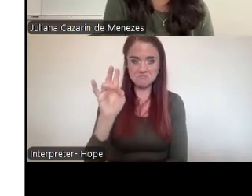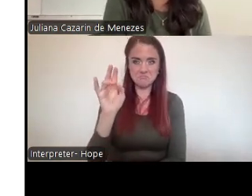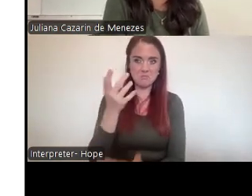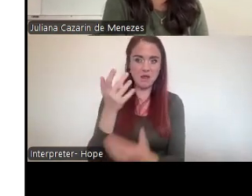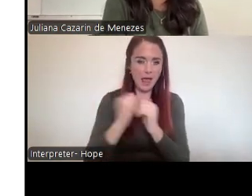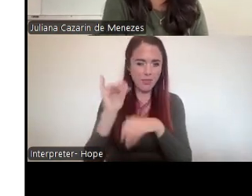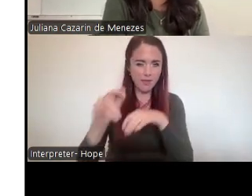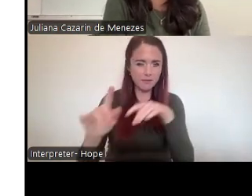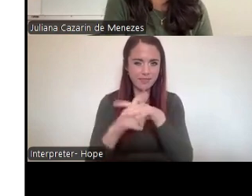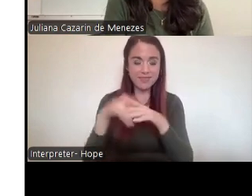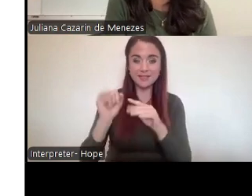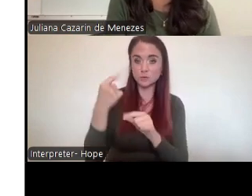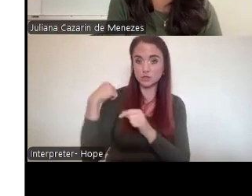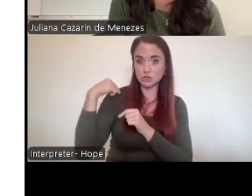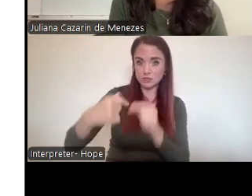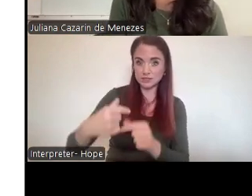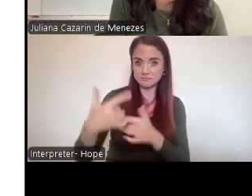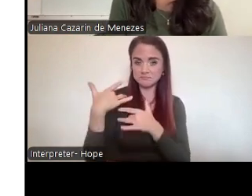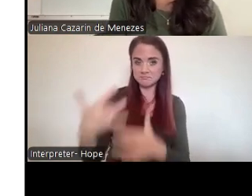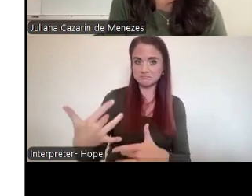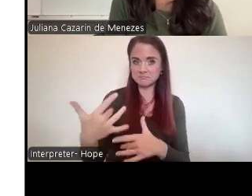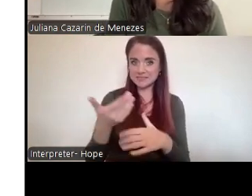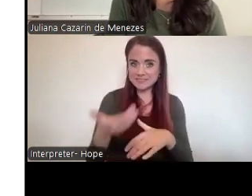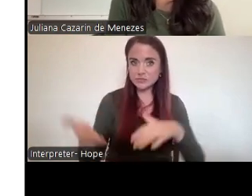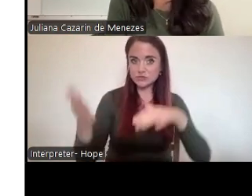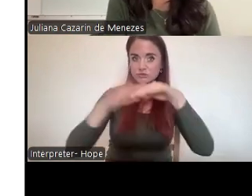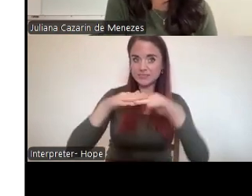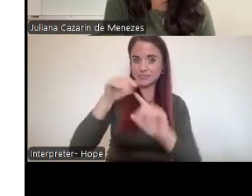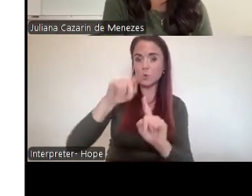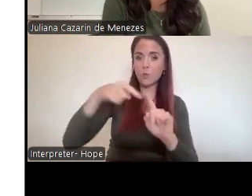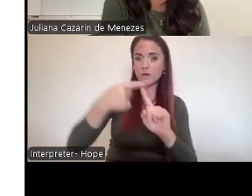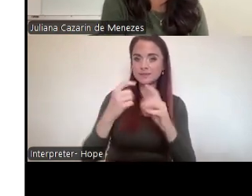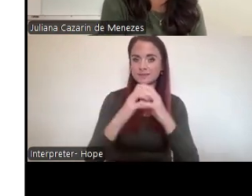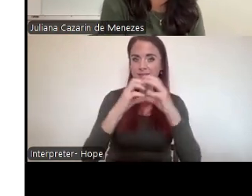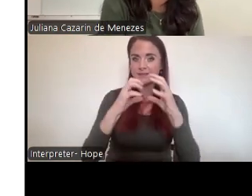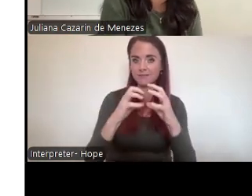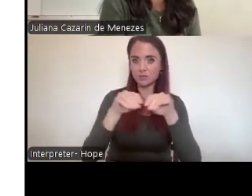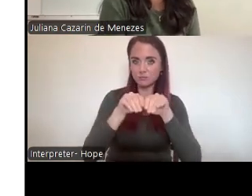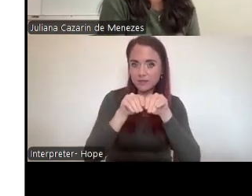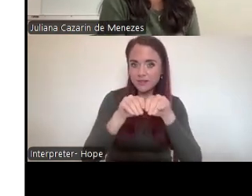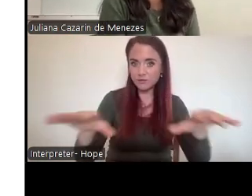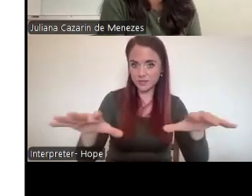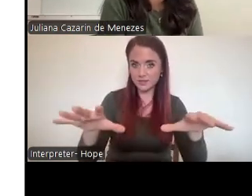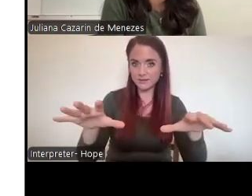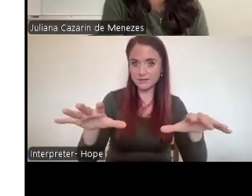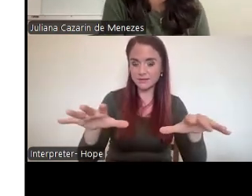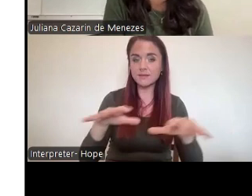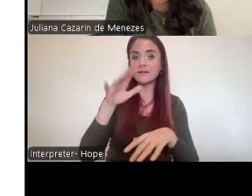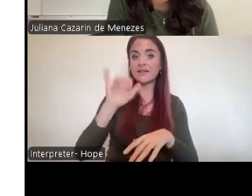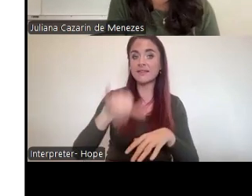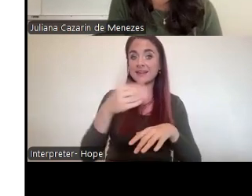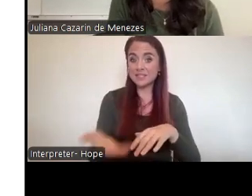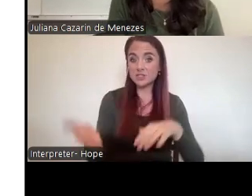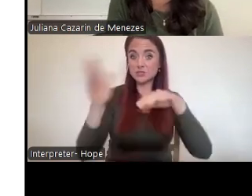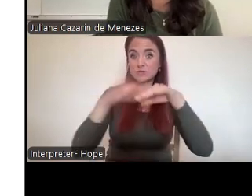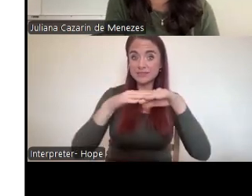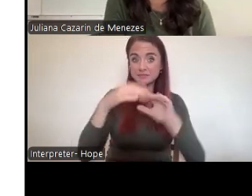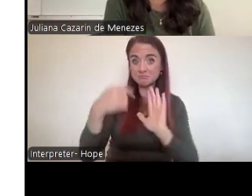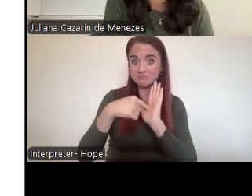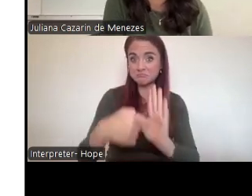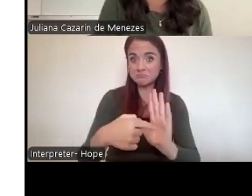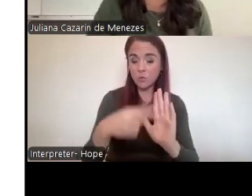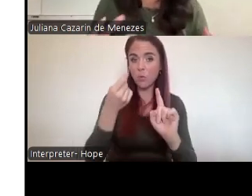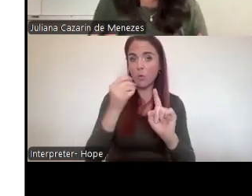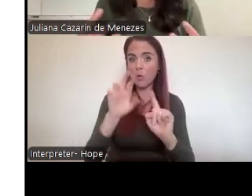gene that is usually increased when cells are proliferating. So the increased expression, the increased levels of